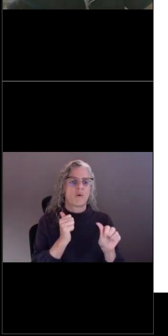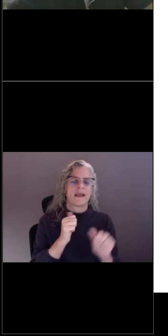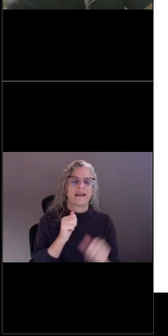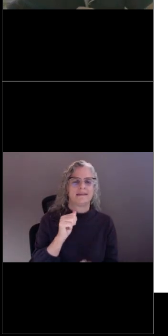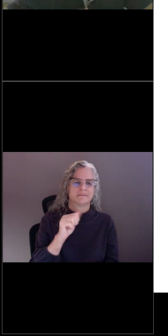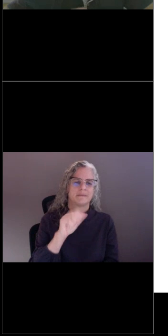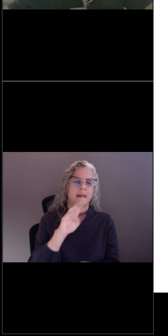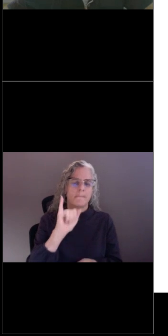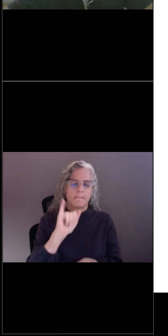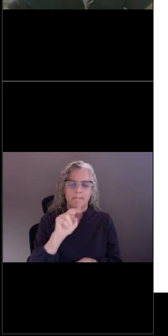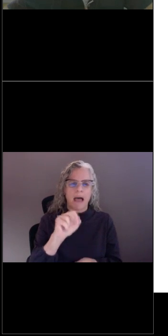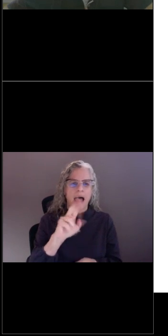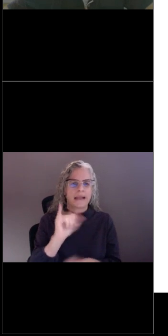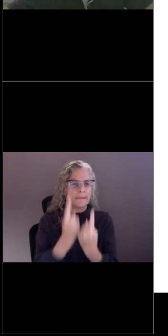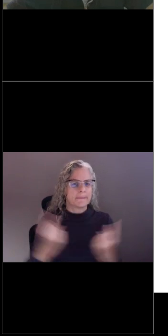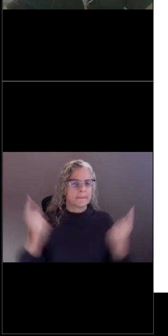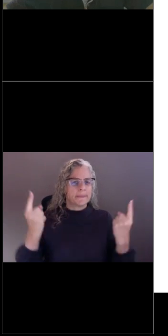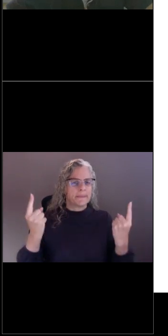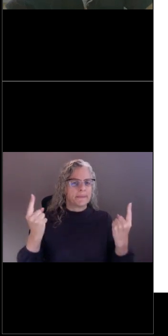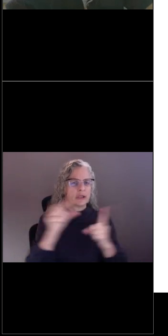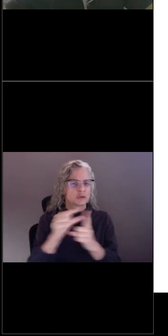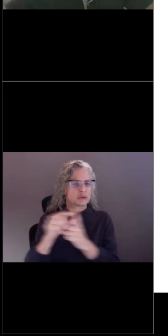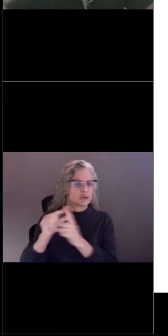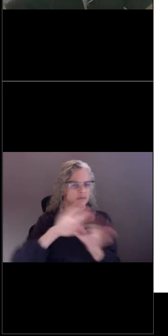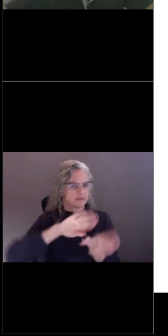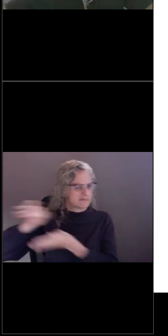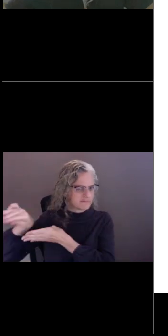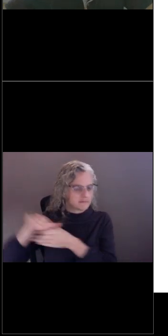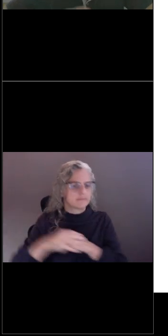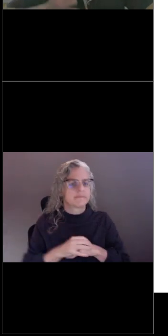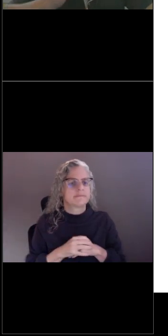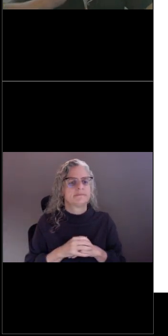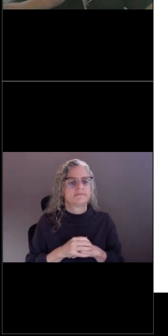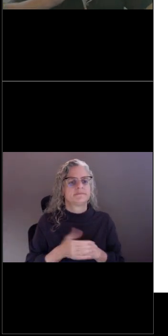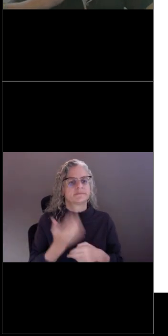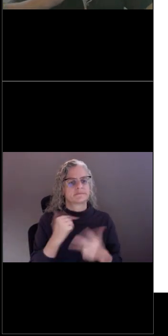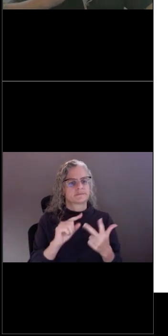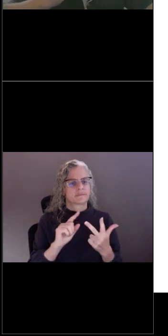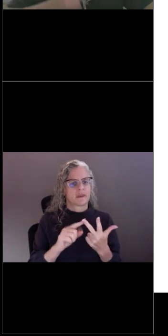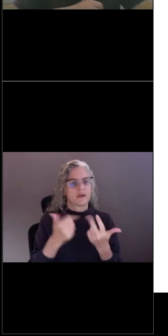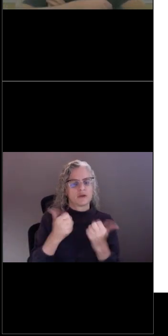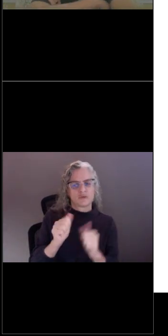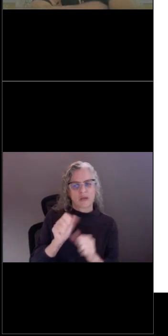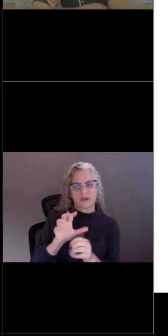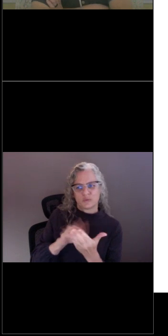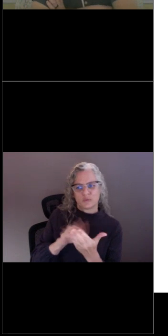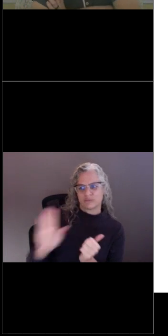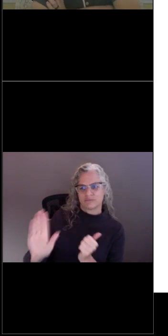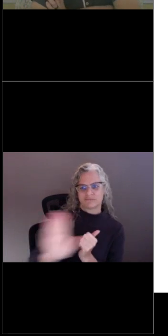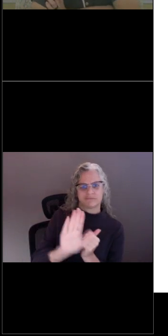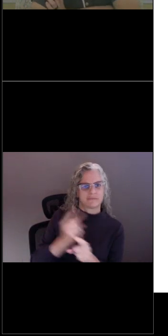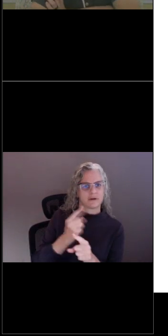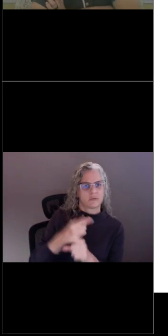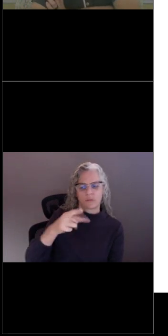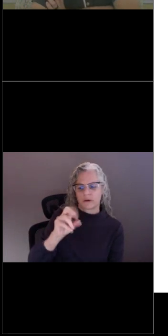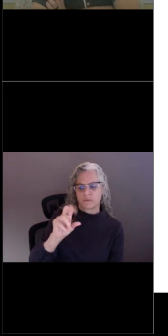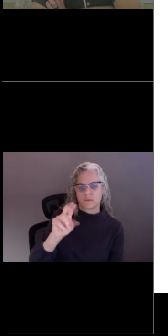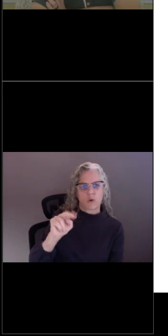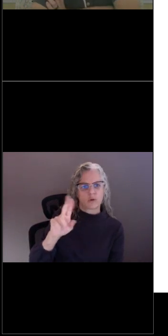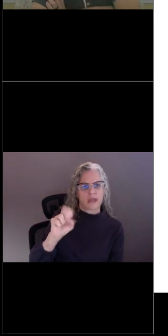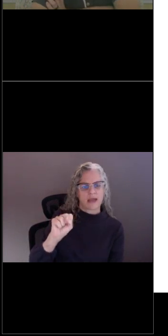And in general, always try to get everyone's appropriate pronouns and other language